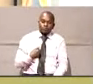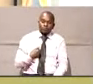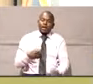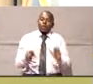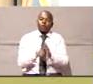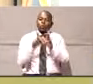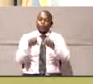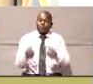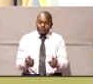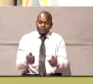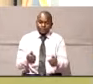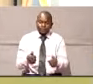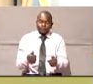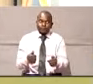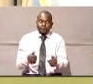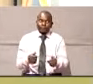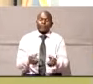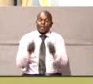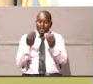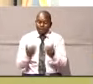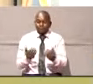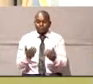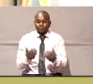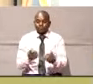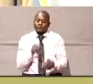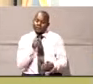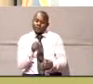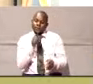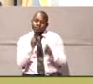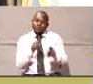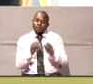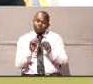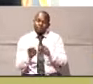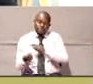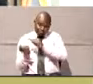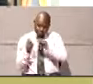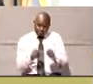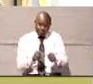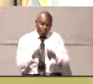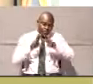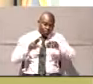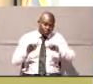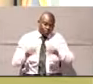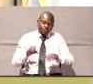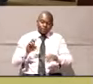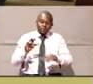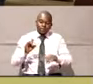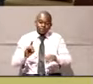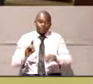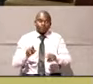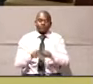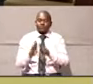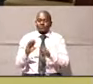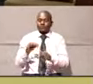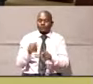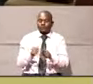criminology, and therefore these people must be taken, investigated by CIDs. The